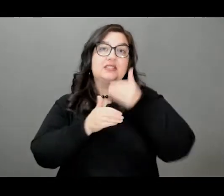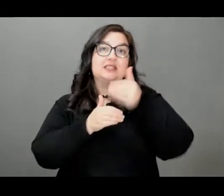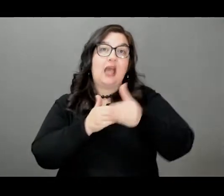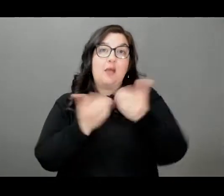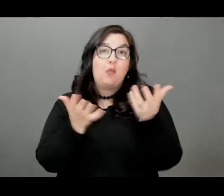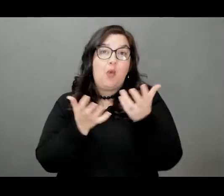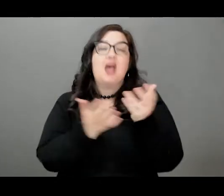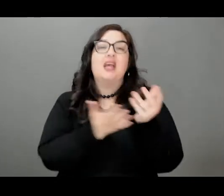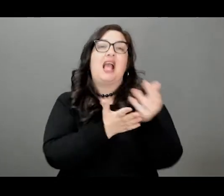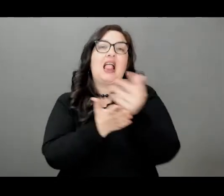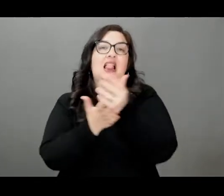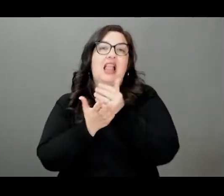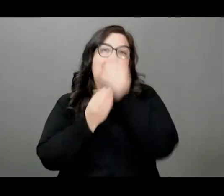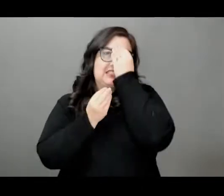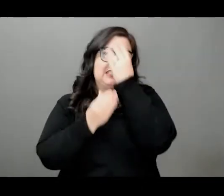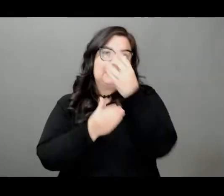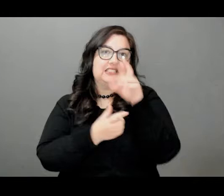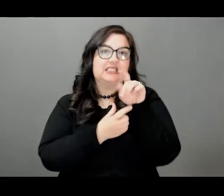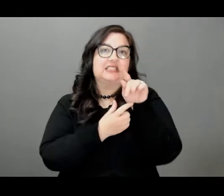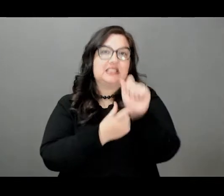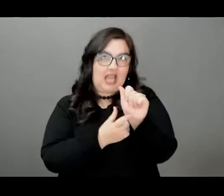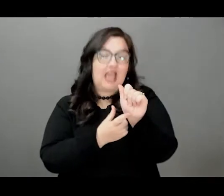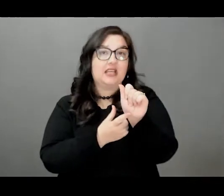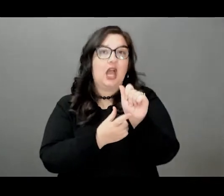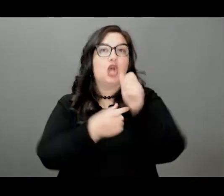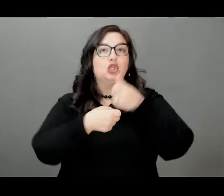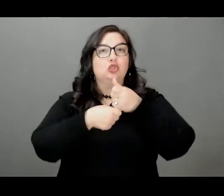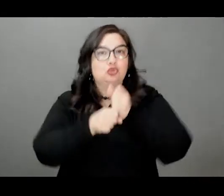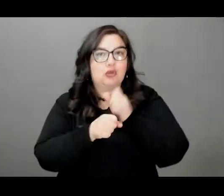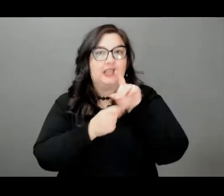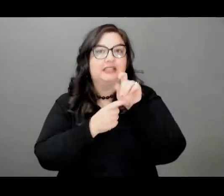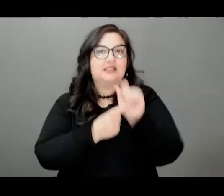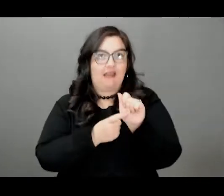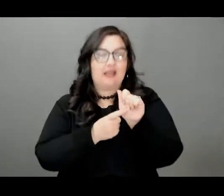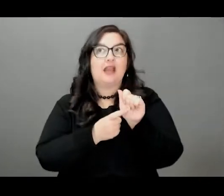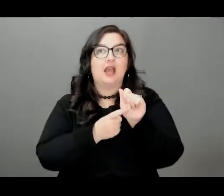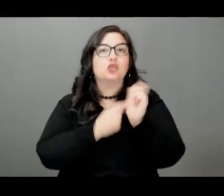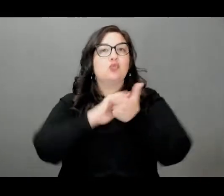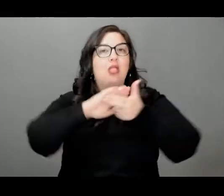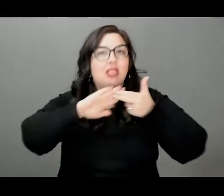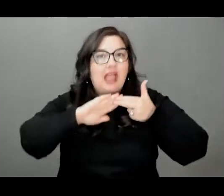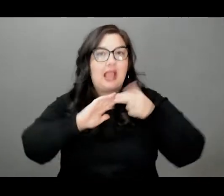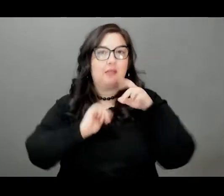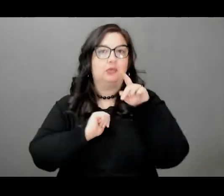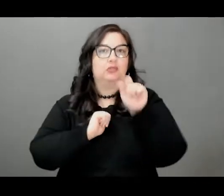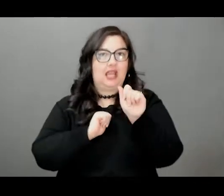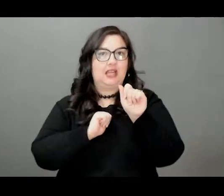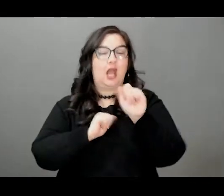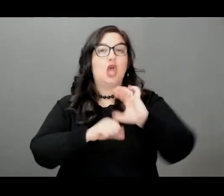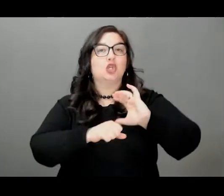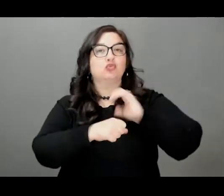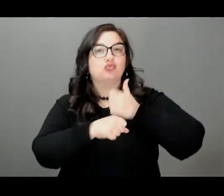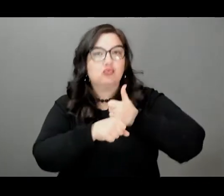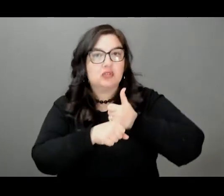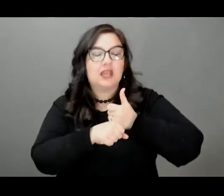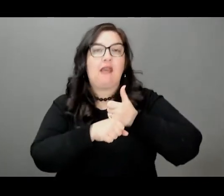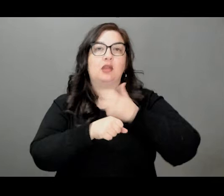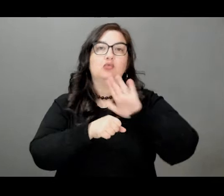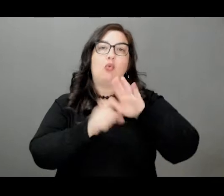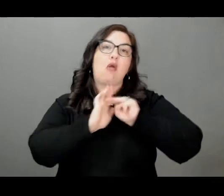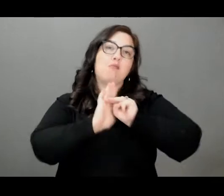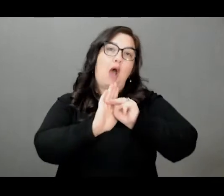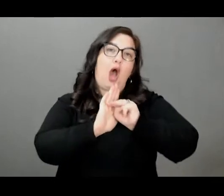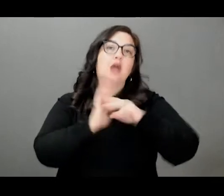in the machine learning process, the first step is collecting data, right? Then the second step is like you train that data, like or you label that